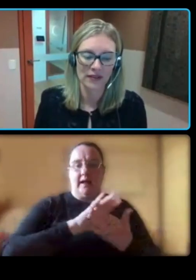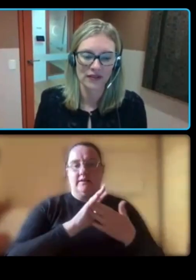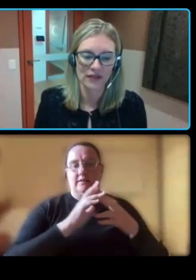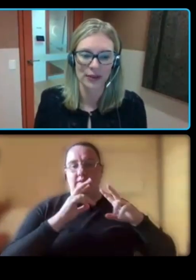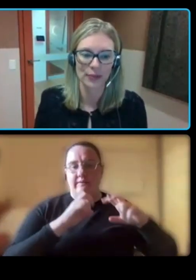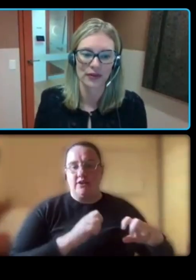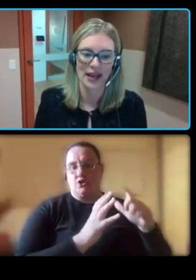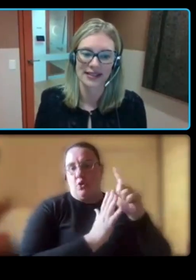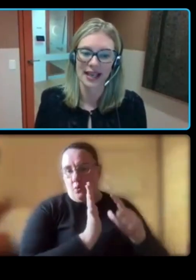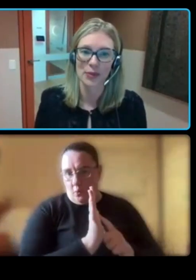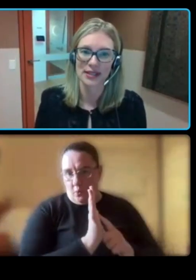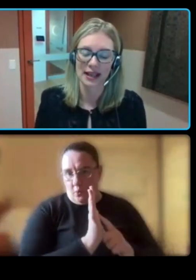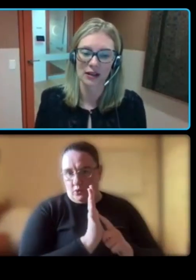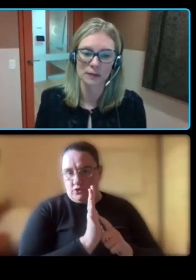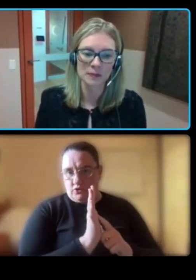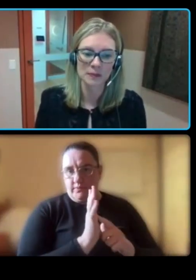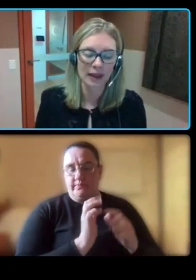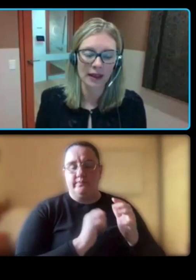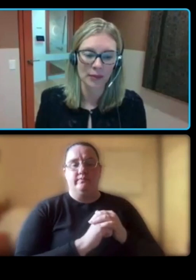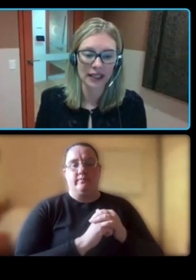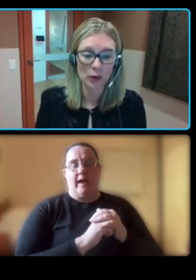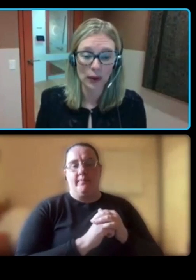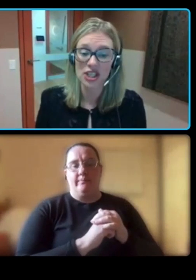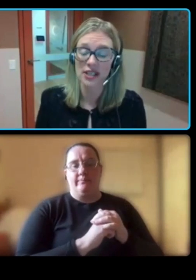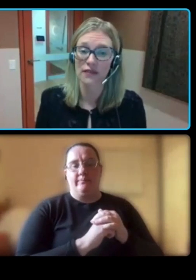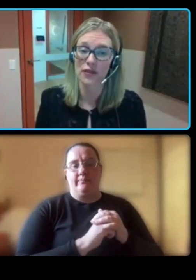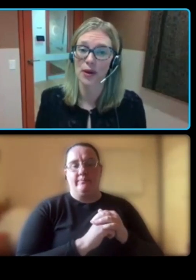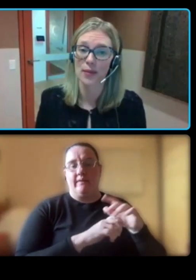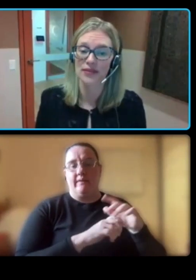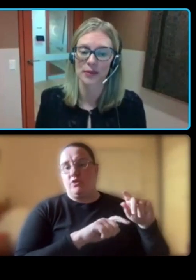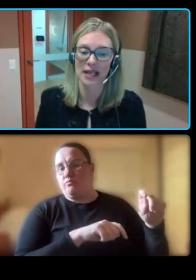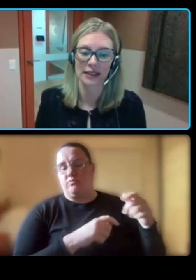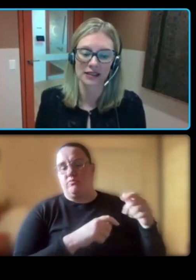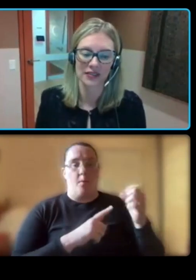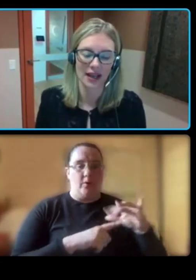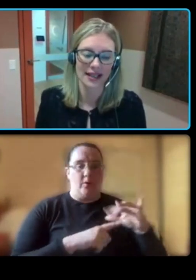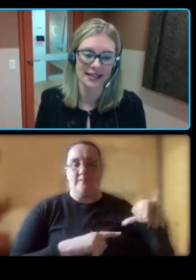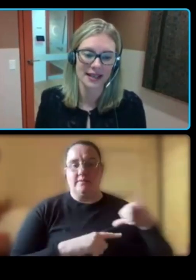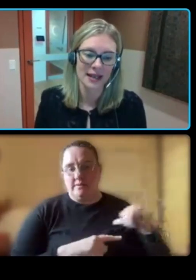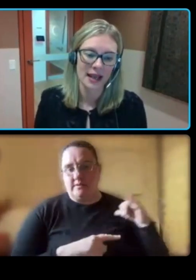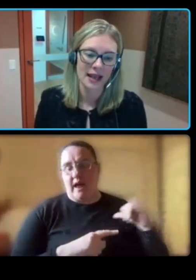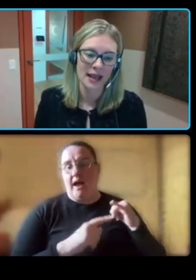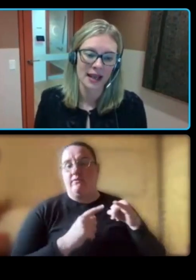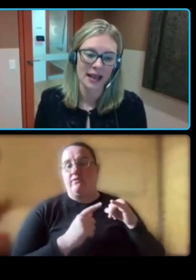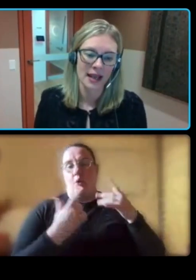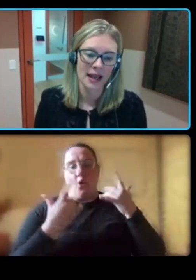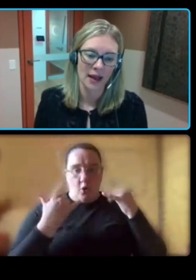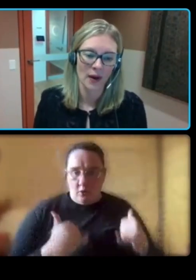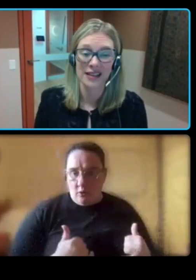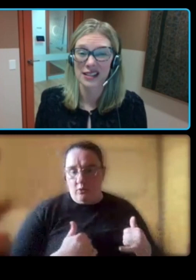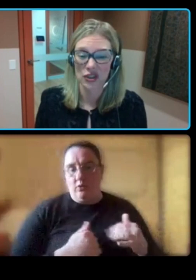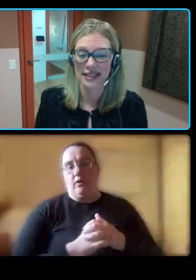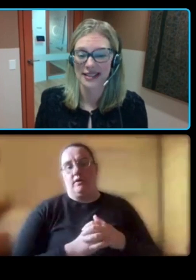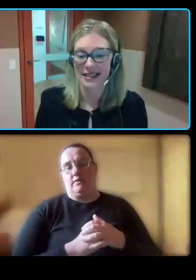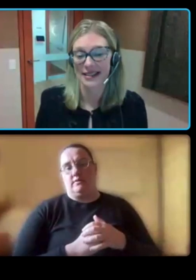One of the provider's key personnel, a legal practitioner for the purpose of obtaining legal advice, where